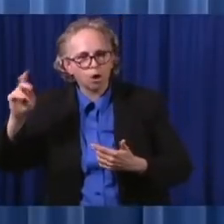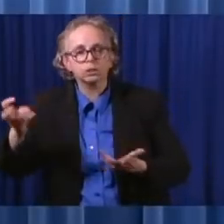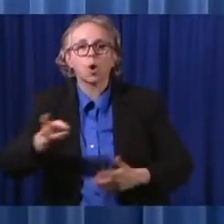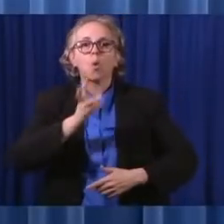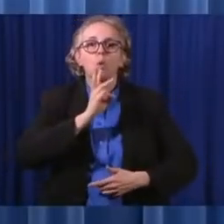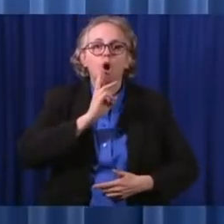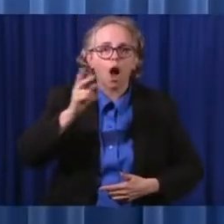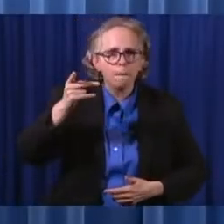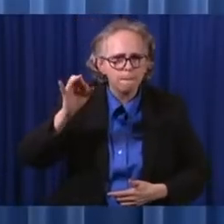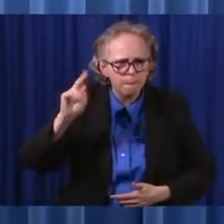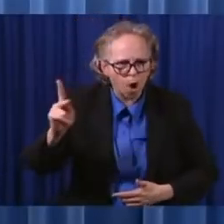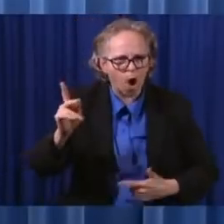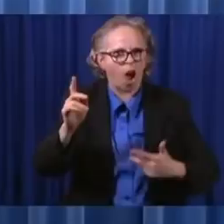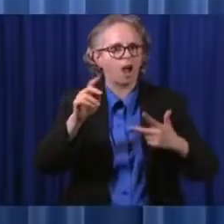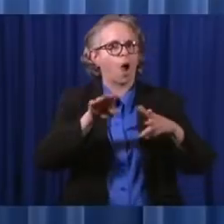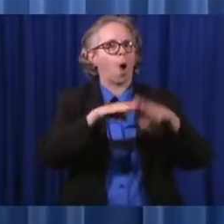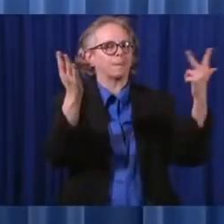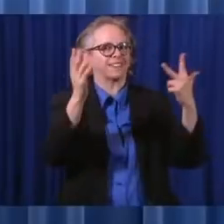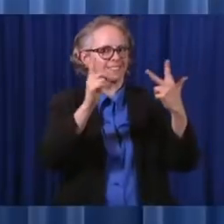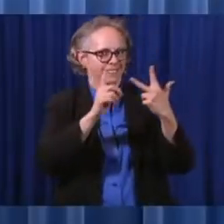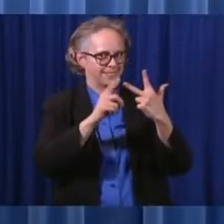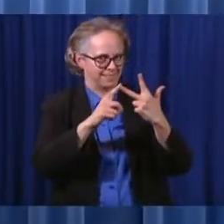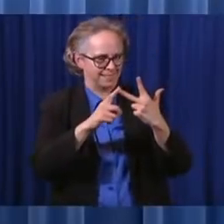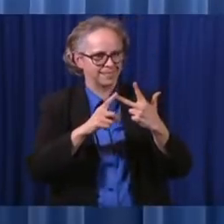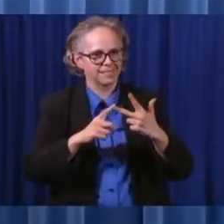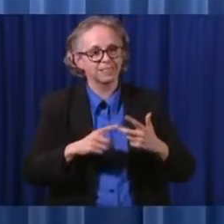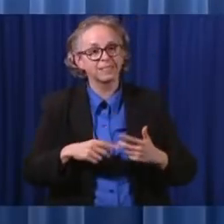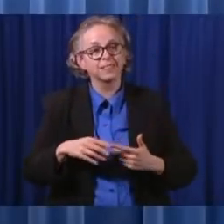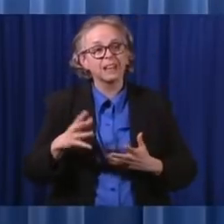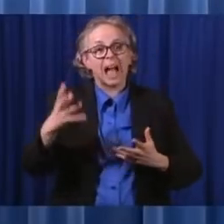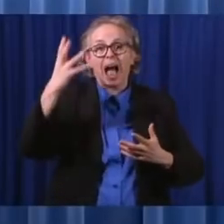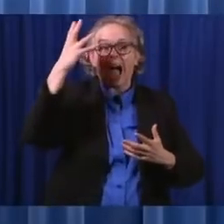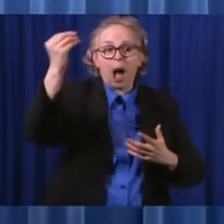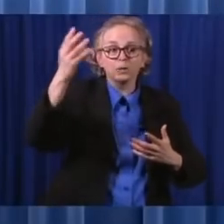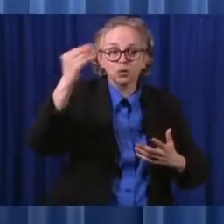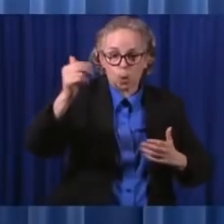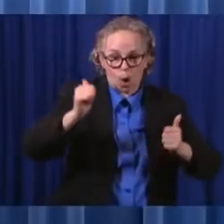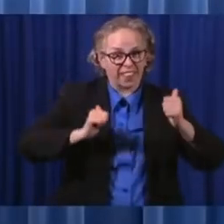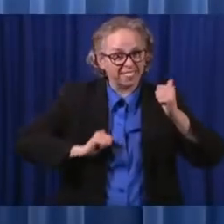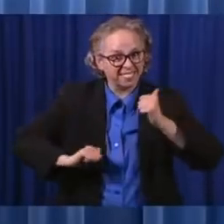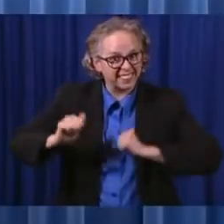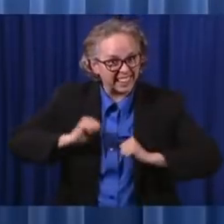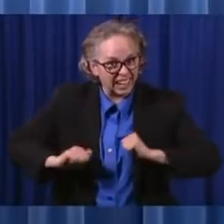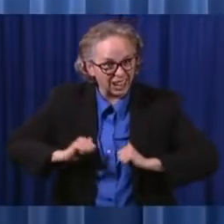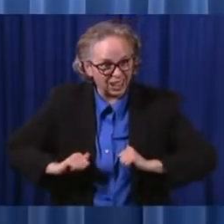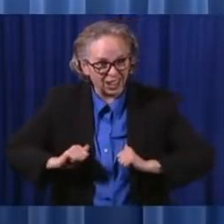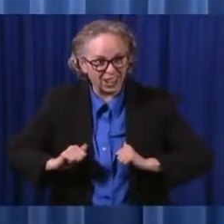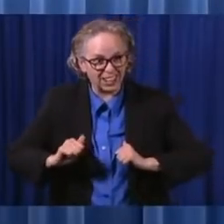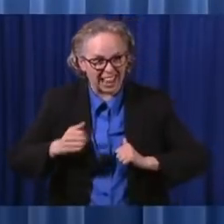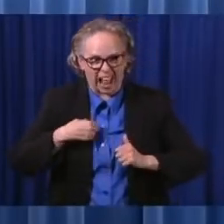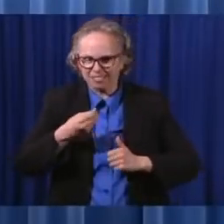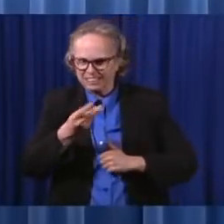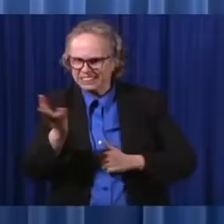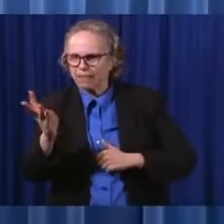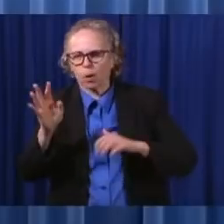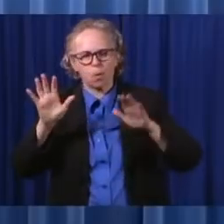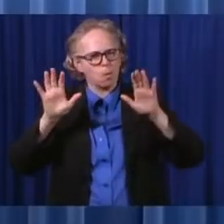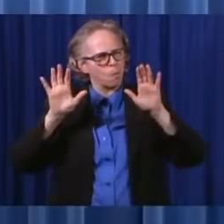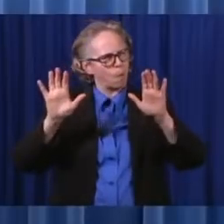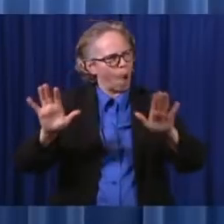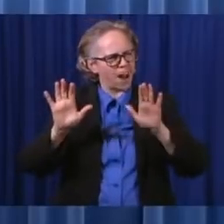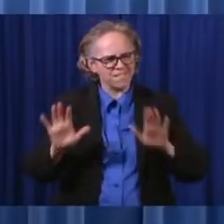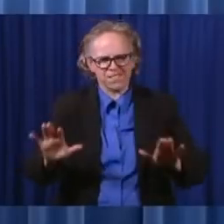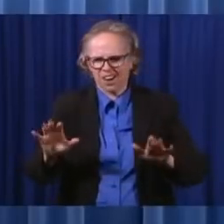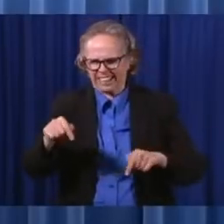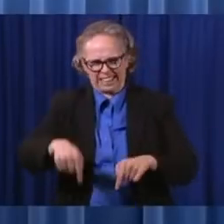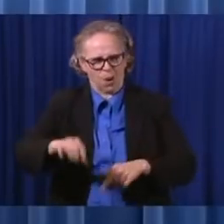open. Our outdoor theaters, we have several great outdoor theaters in Ohio. Once they submit